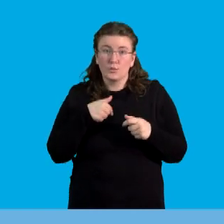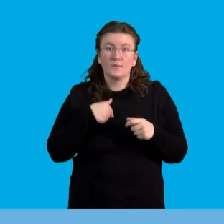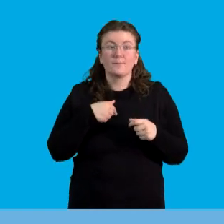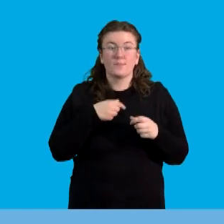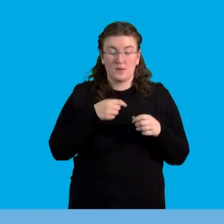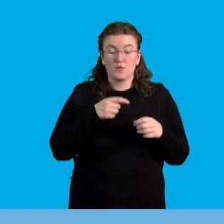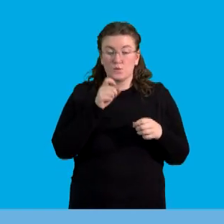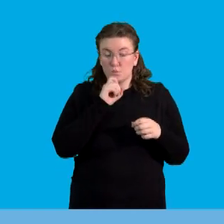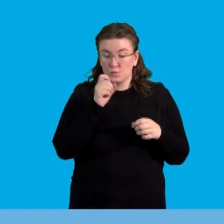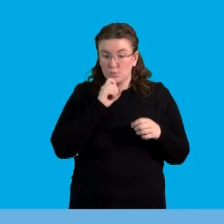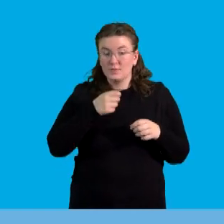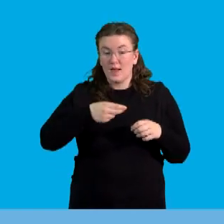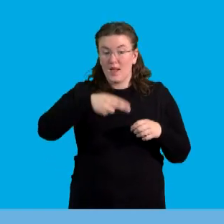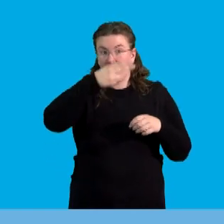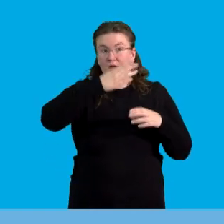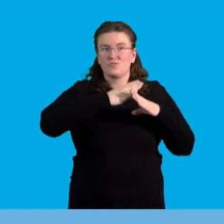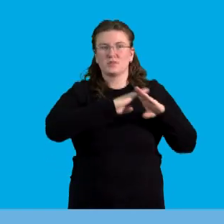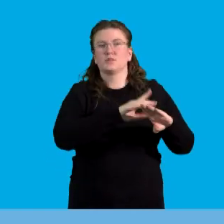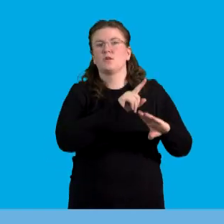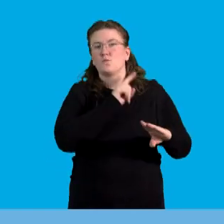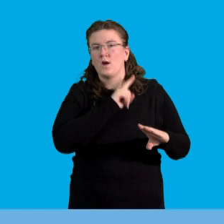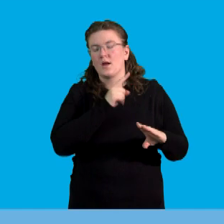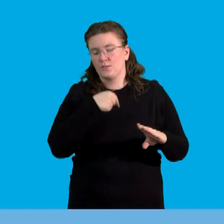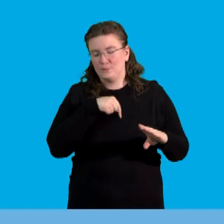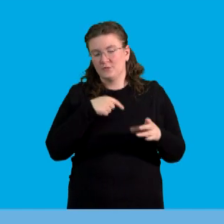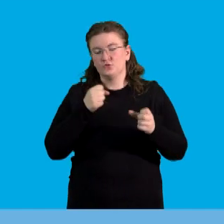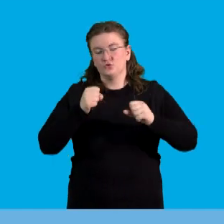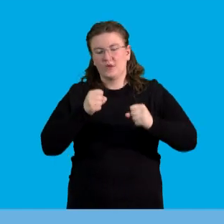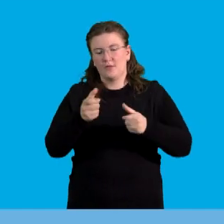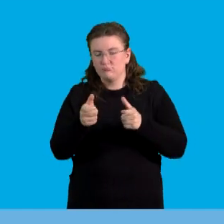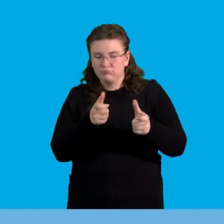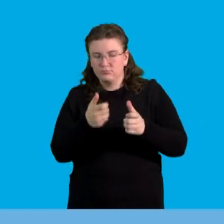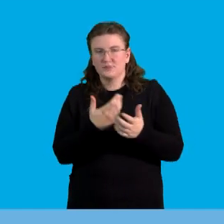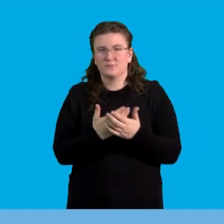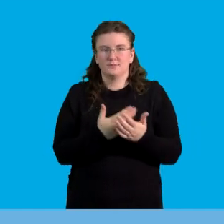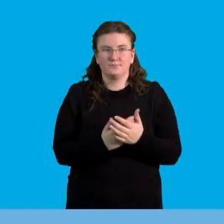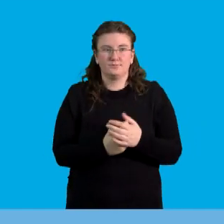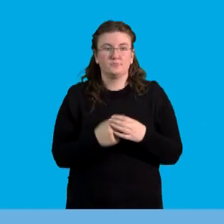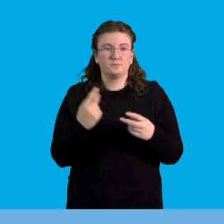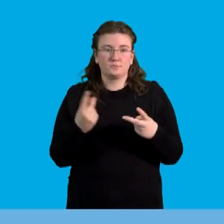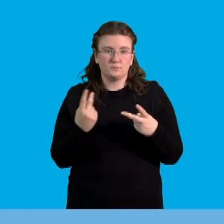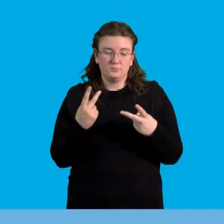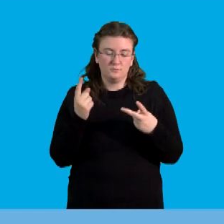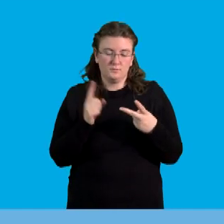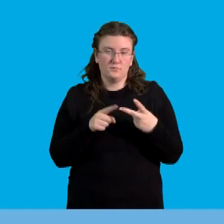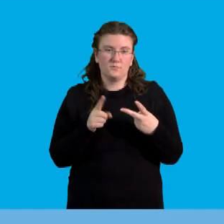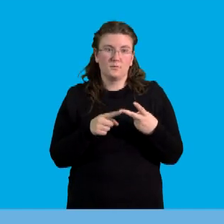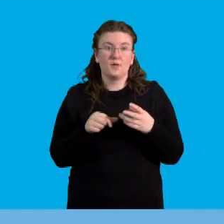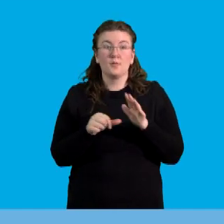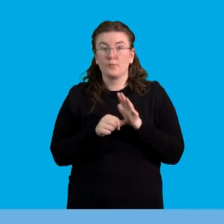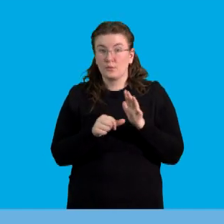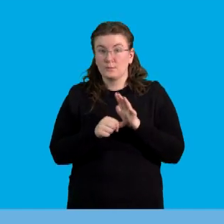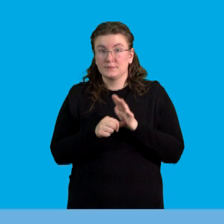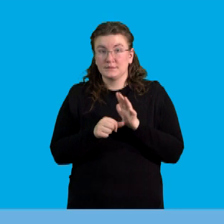higher resistance to regulate the strength of the current in any circuit that we have. And then on top of that, the very